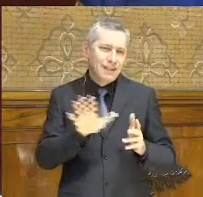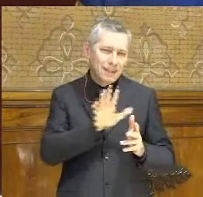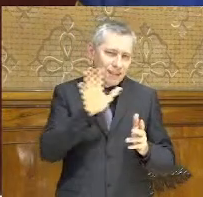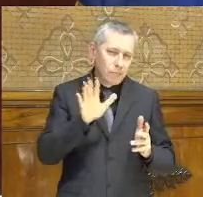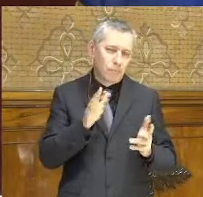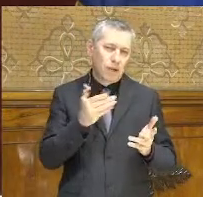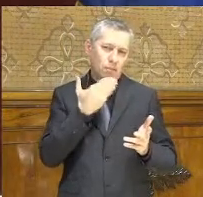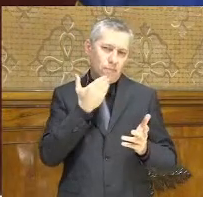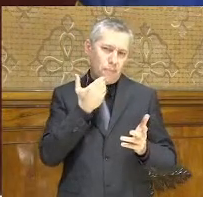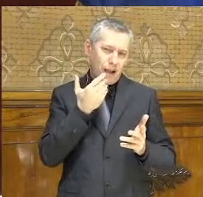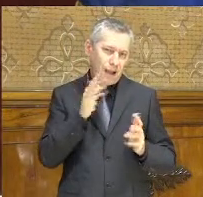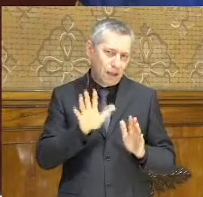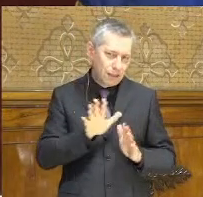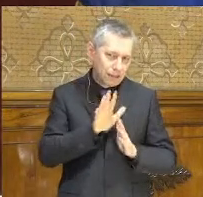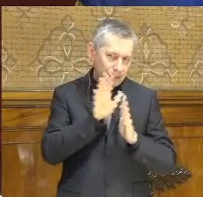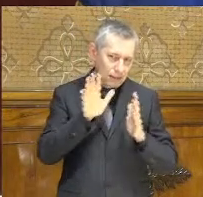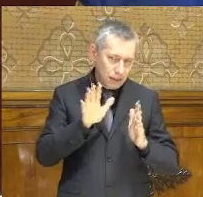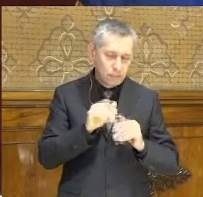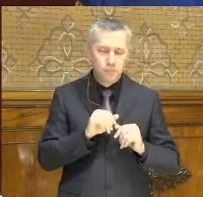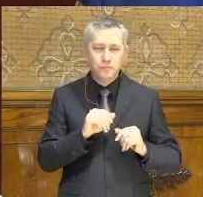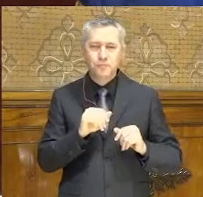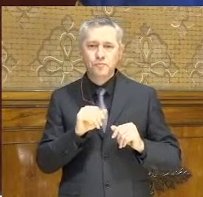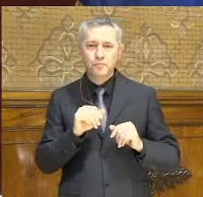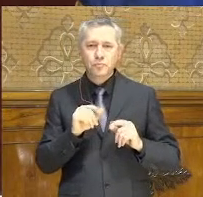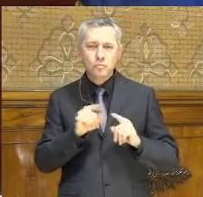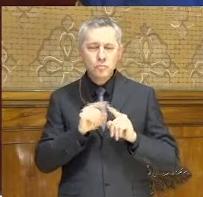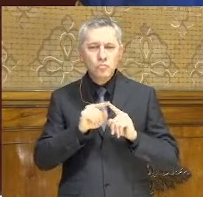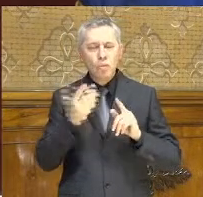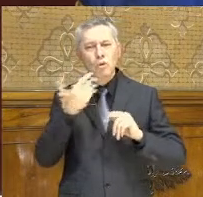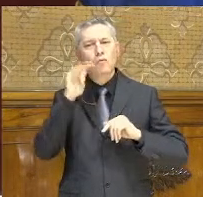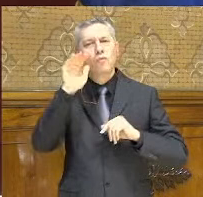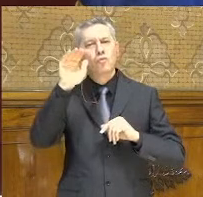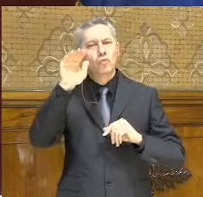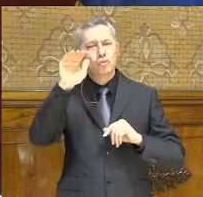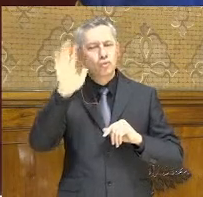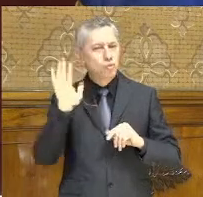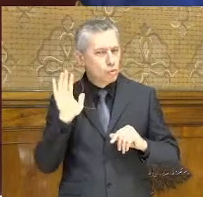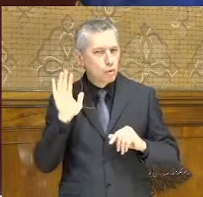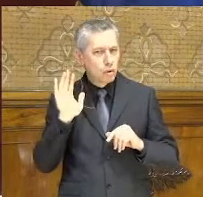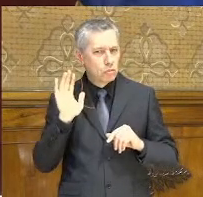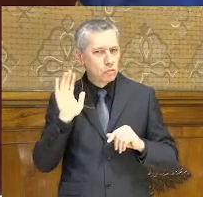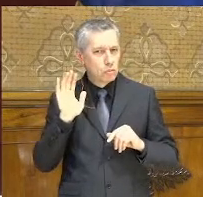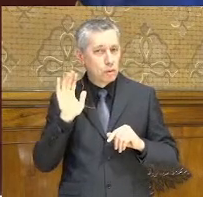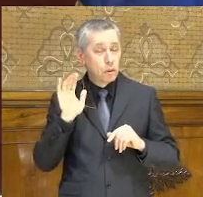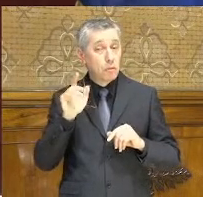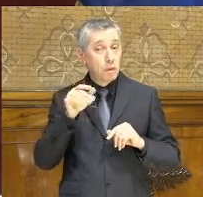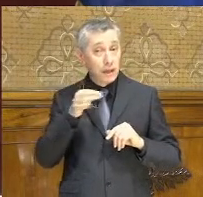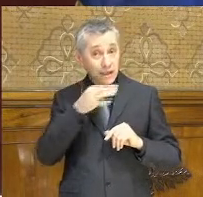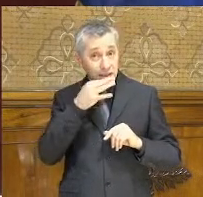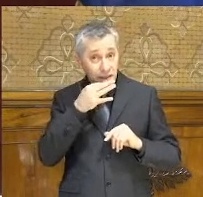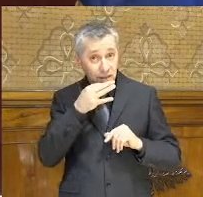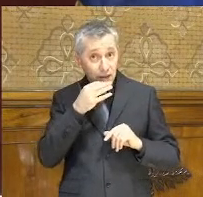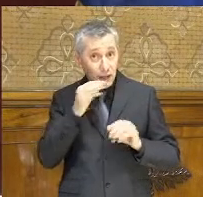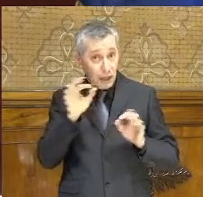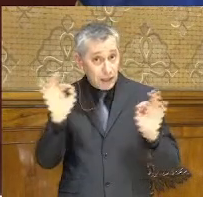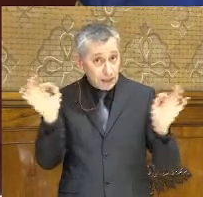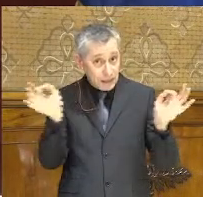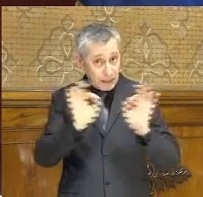the precarious tense of the provisional. Freedom not yet lost, which winds itself like a